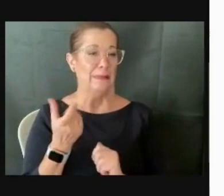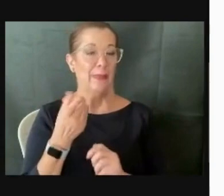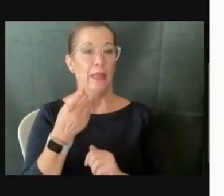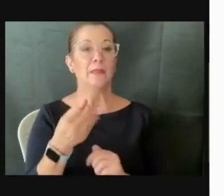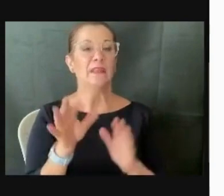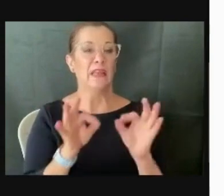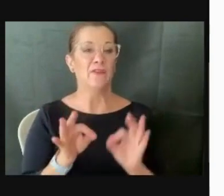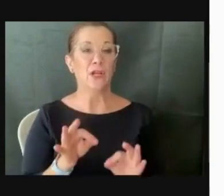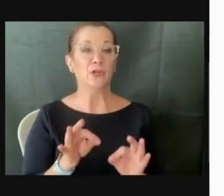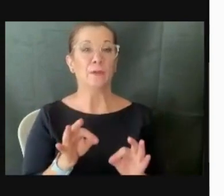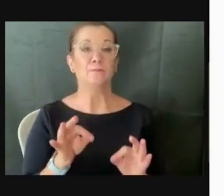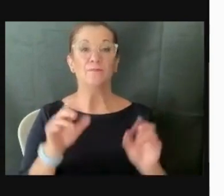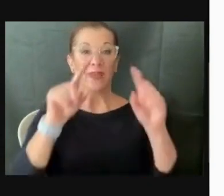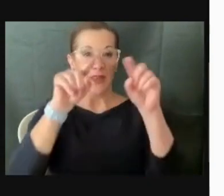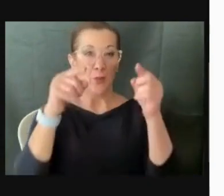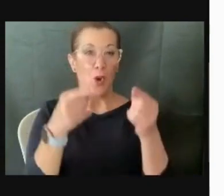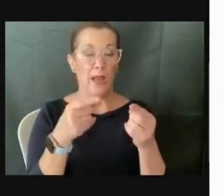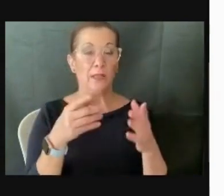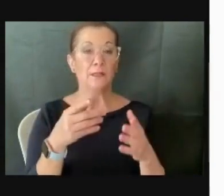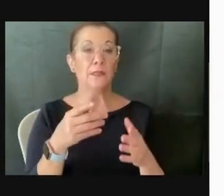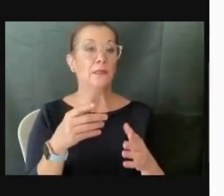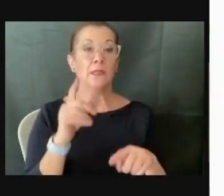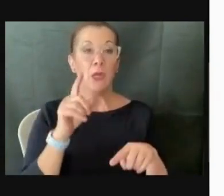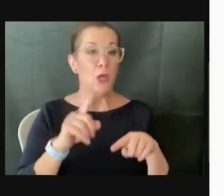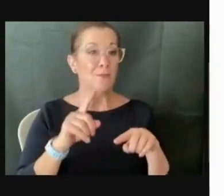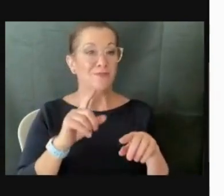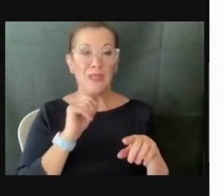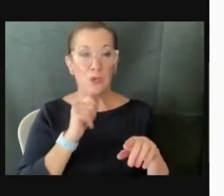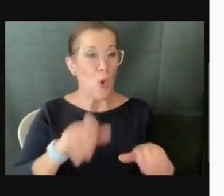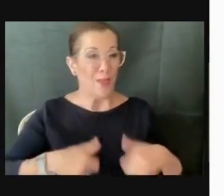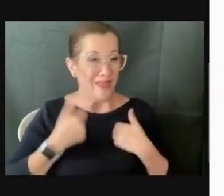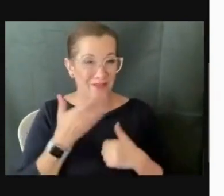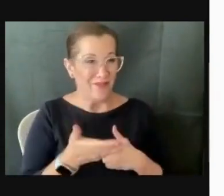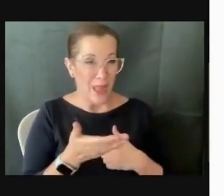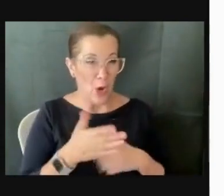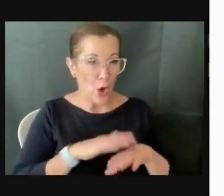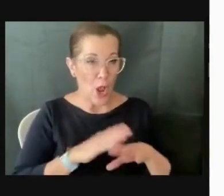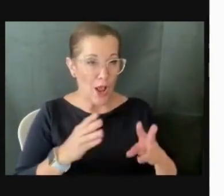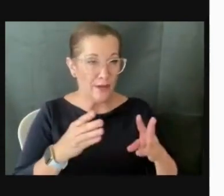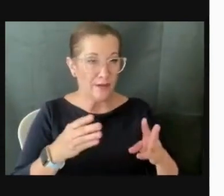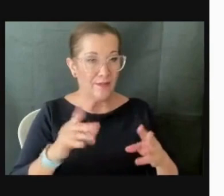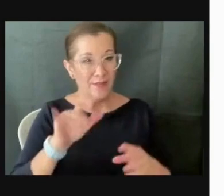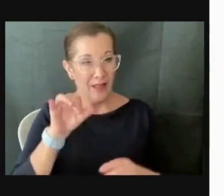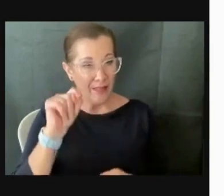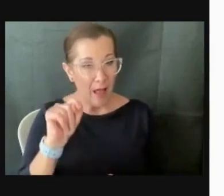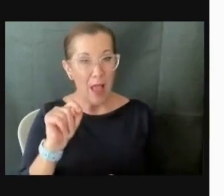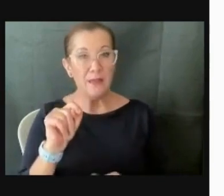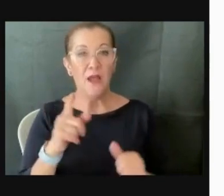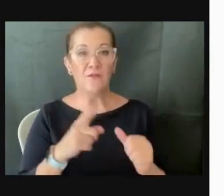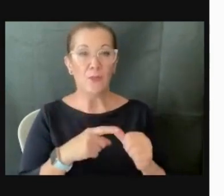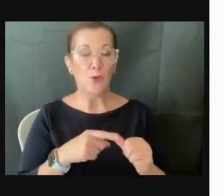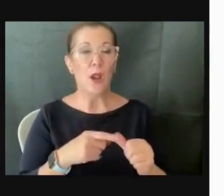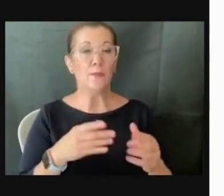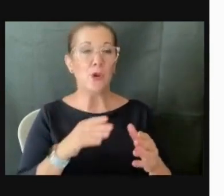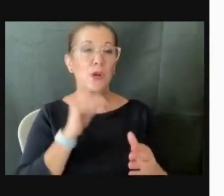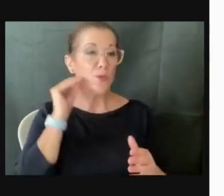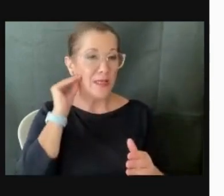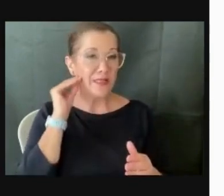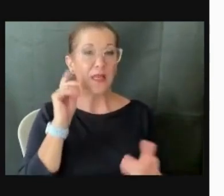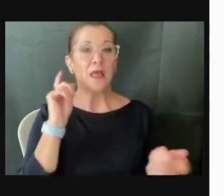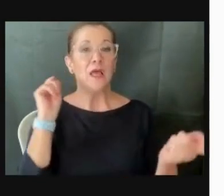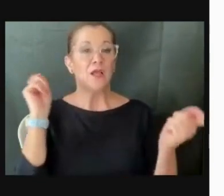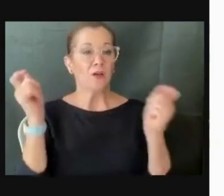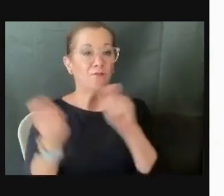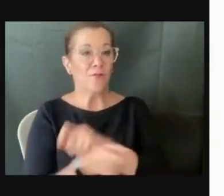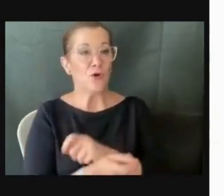the brackets, non-habitable space on the lot of the primary residence that's converted into an